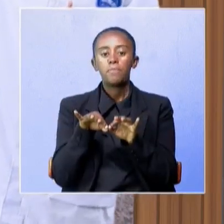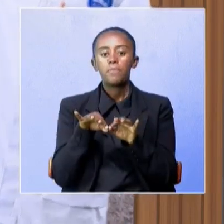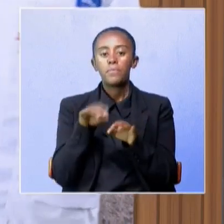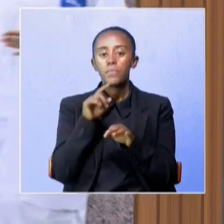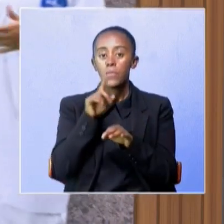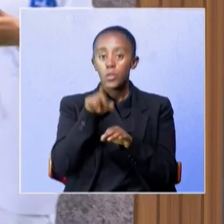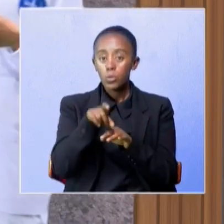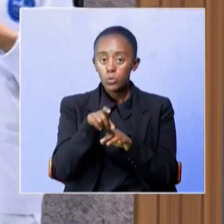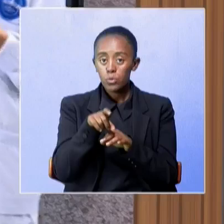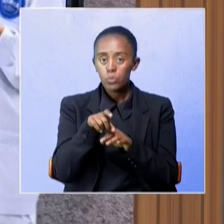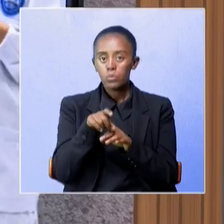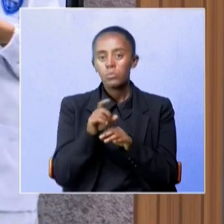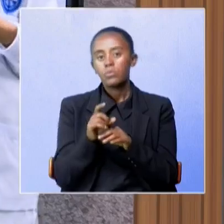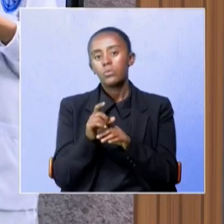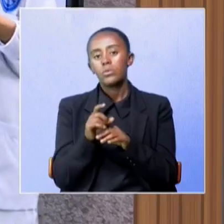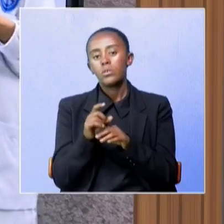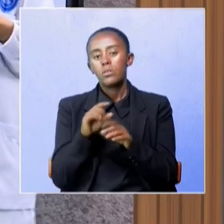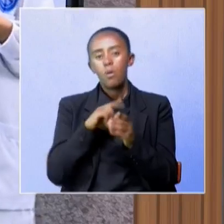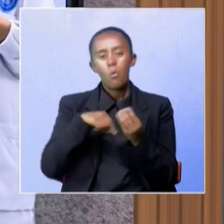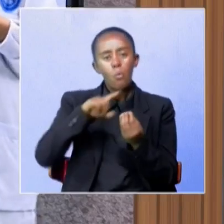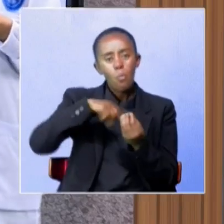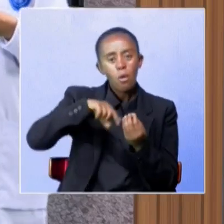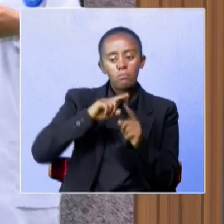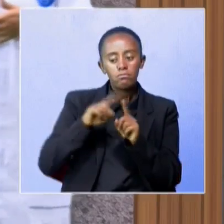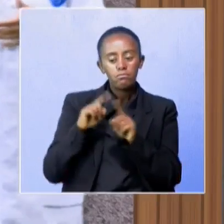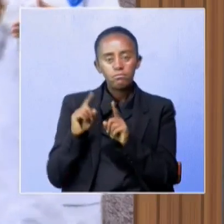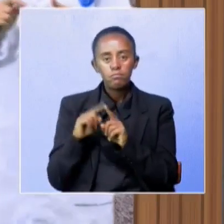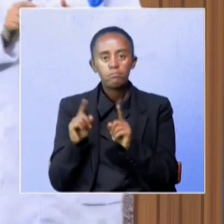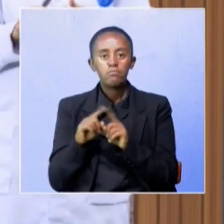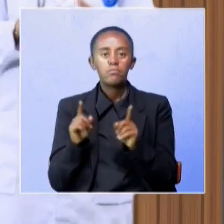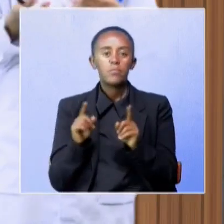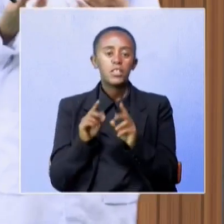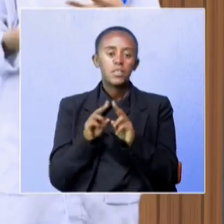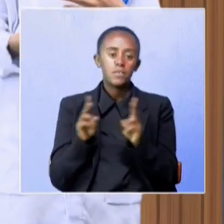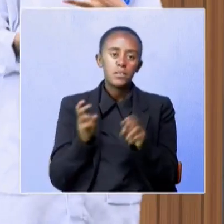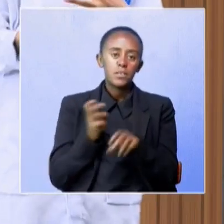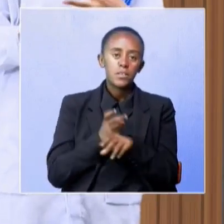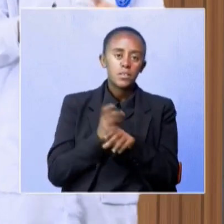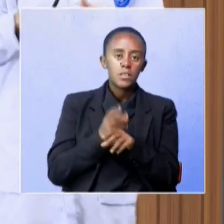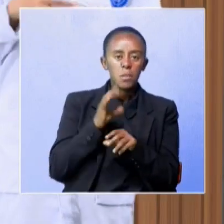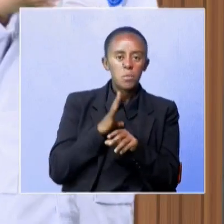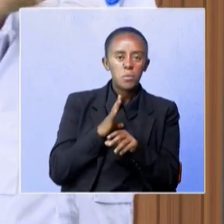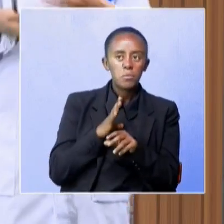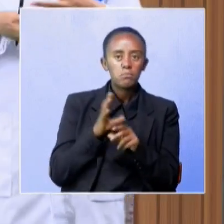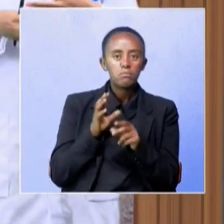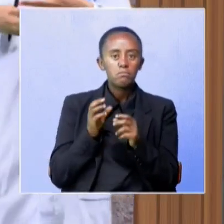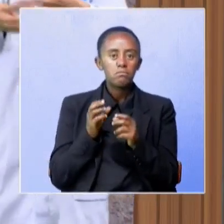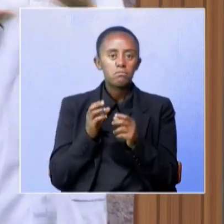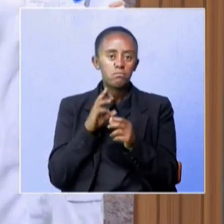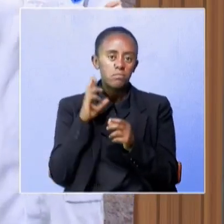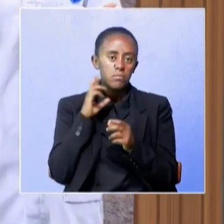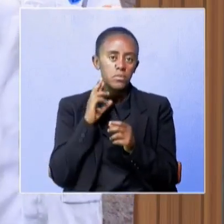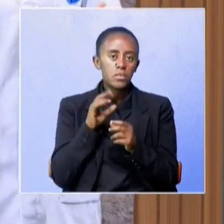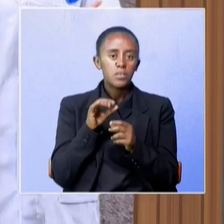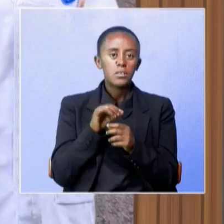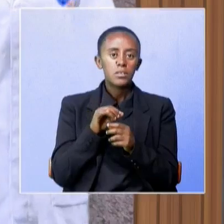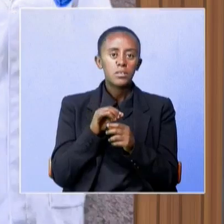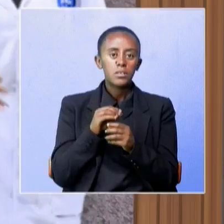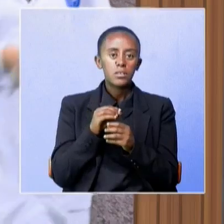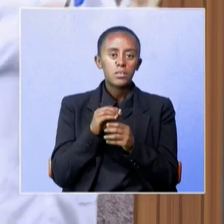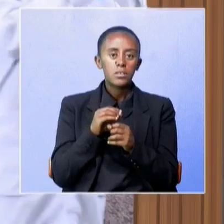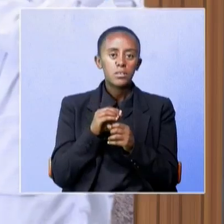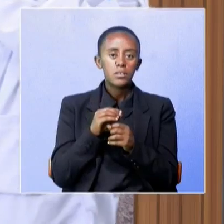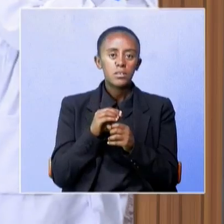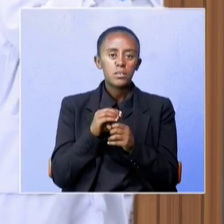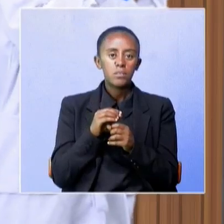should be what? A well-rounded diet. And it is very difficult for some people because some people like, for example, eating